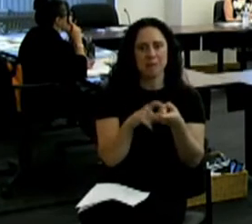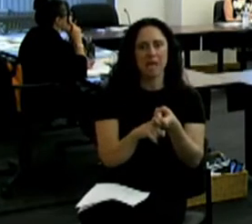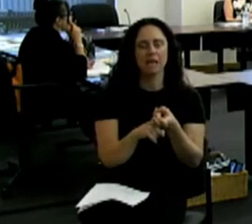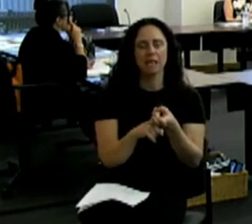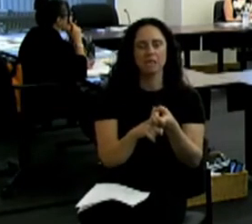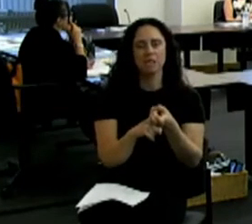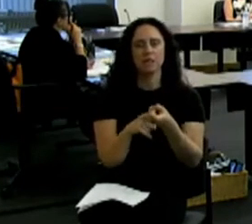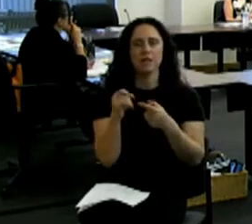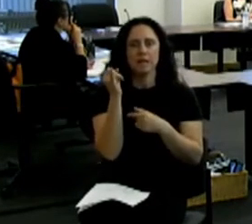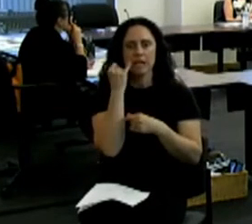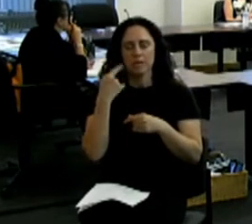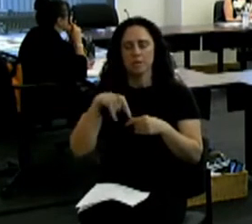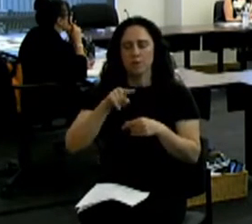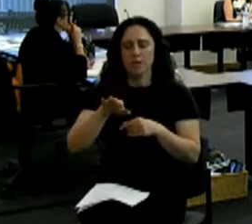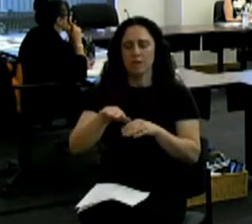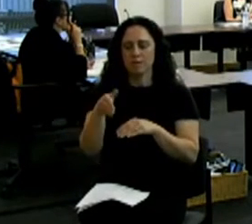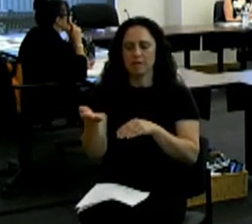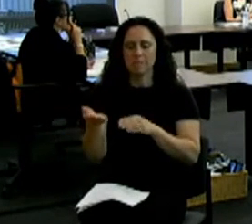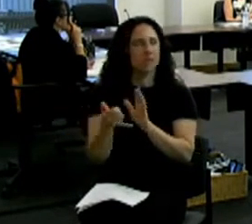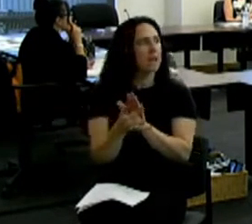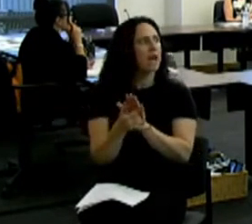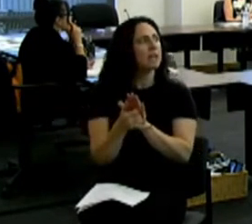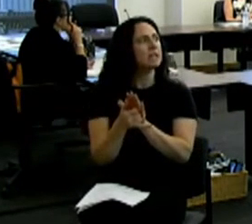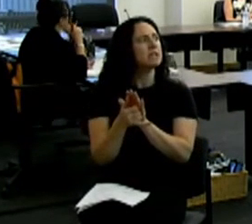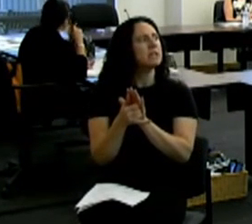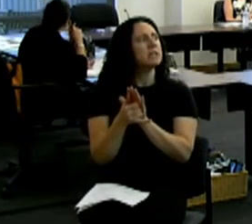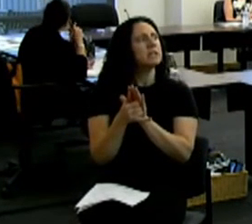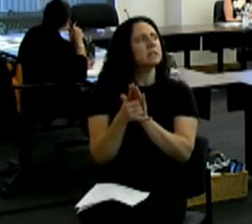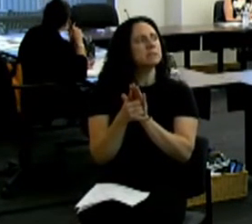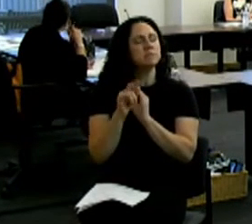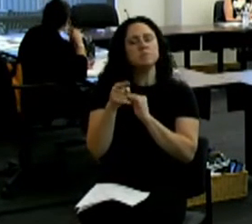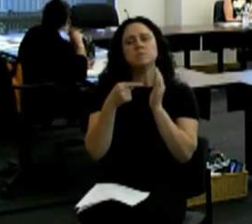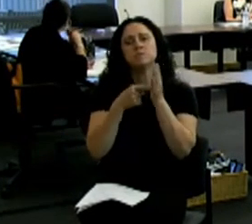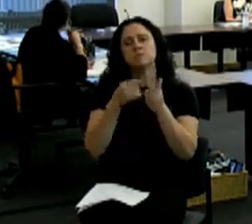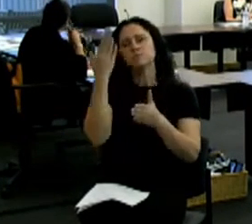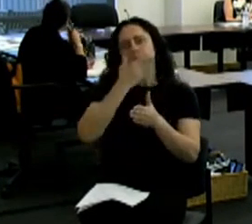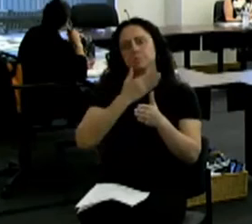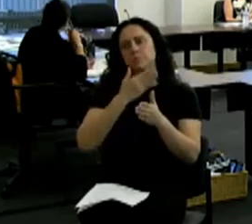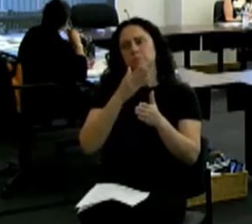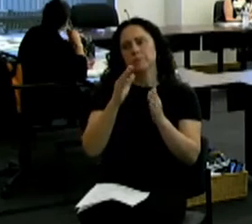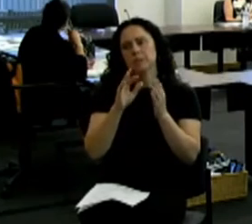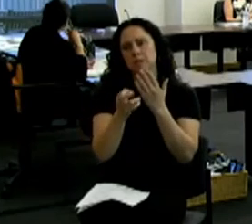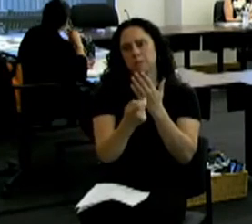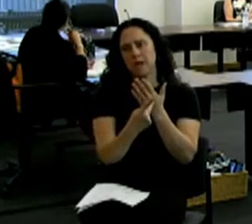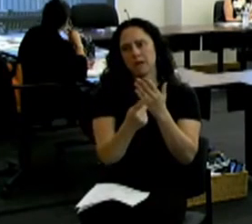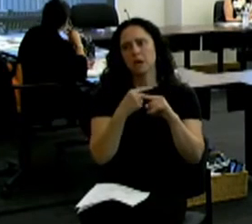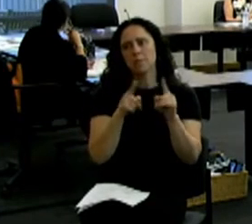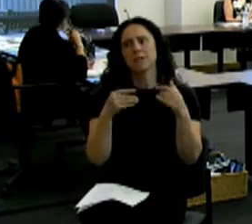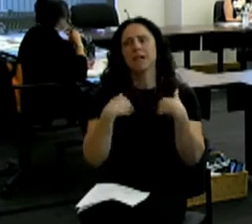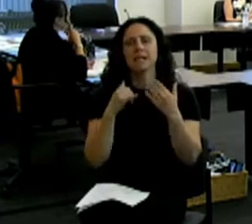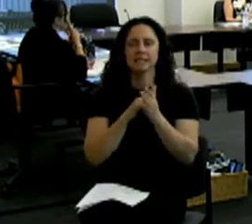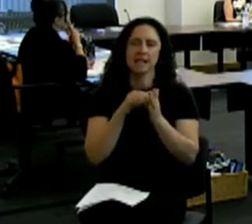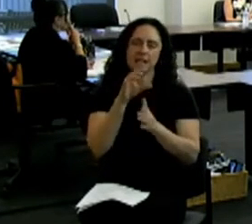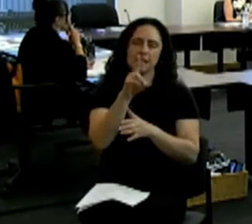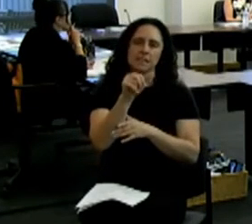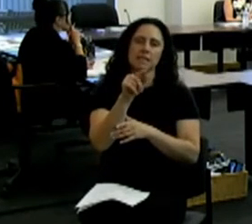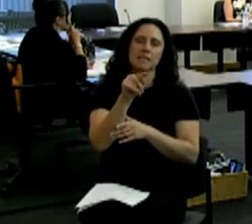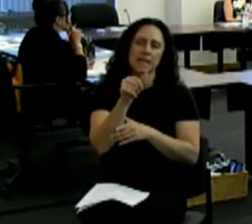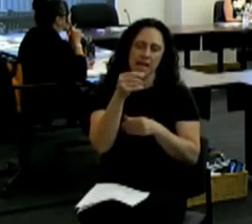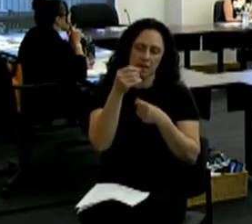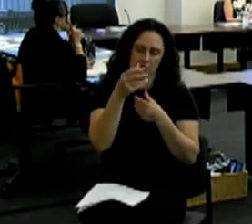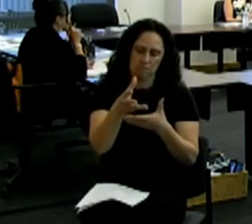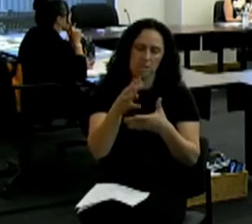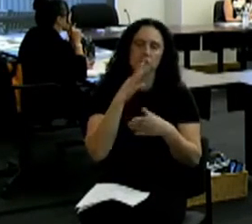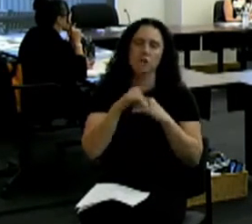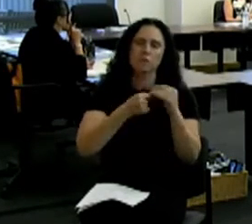you actually flip that, I'm only showing kind of the front and back of that piece, but it has that data. So it talks about